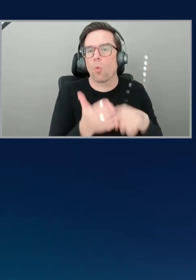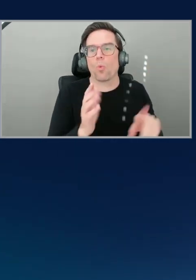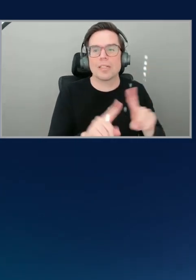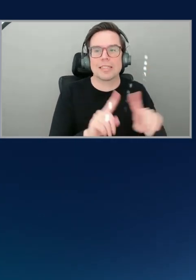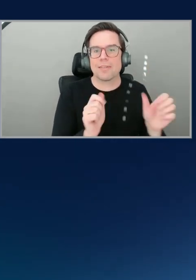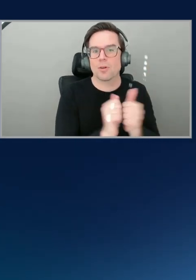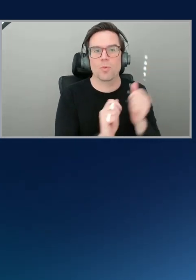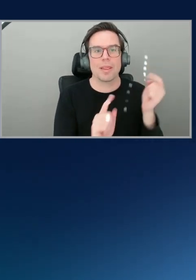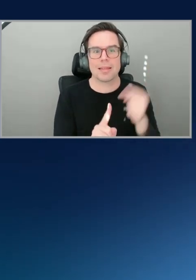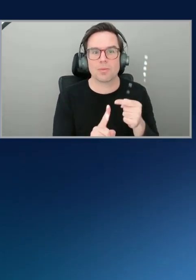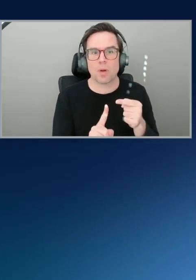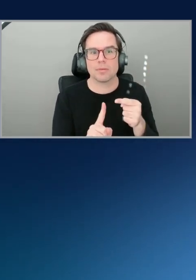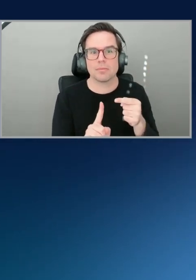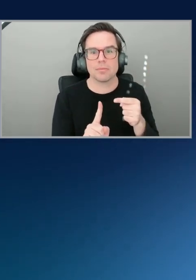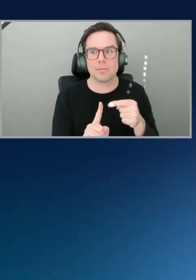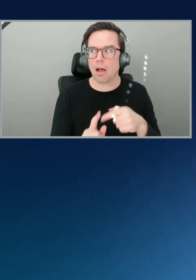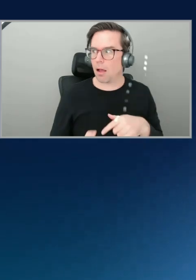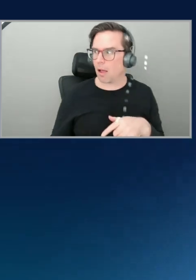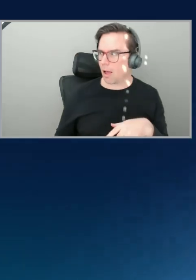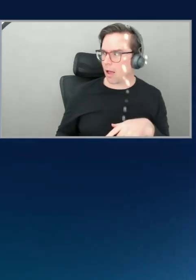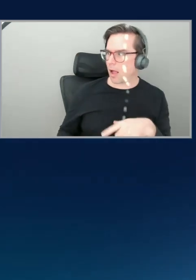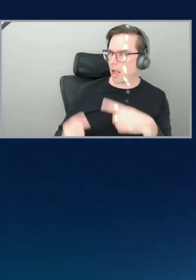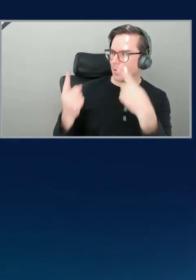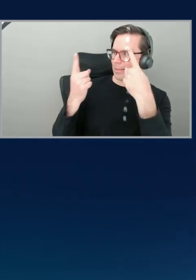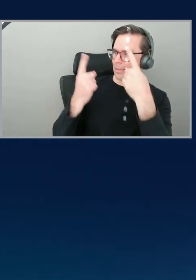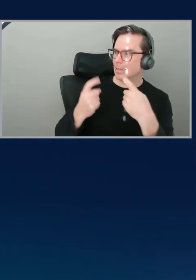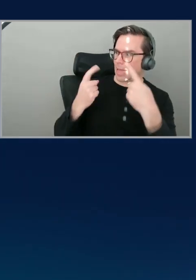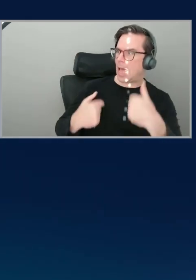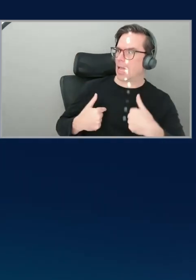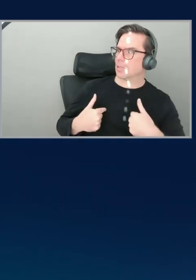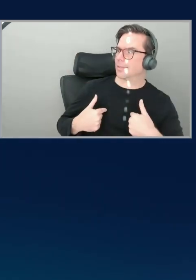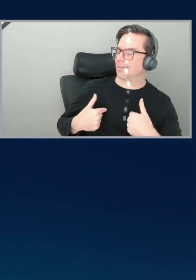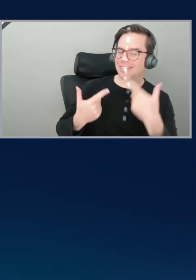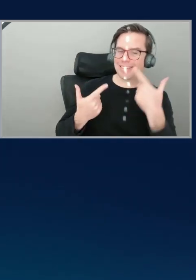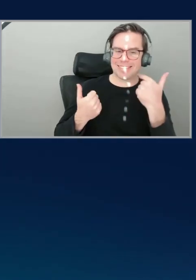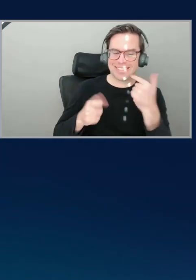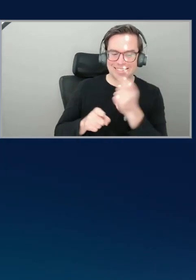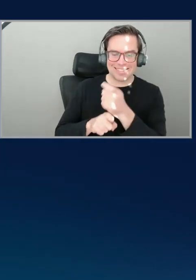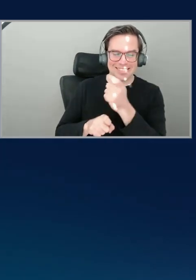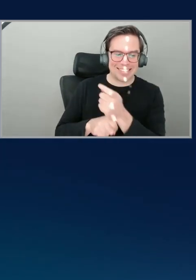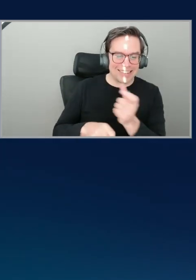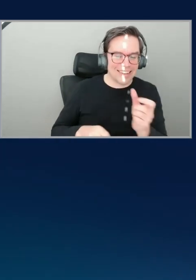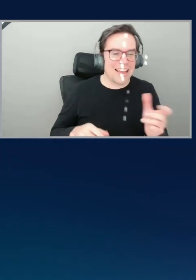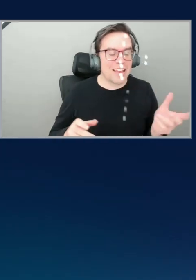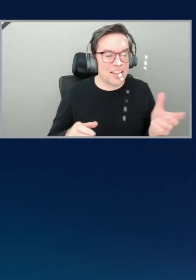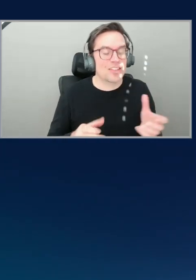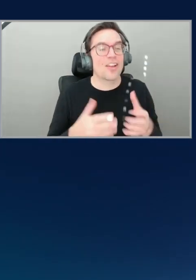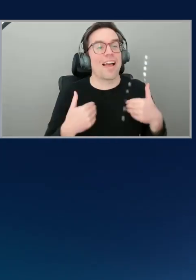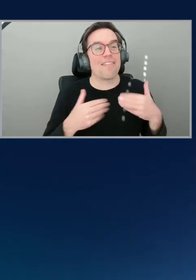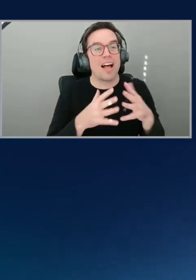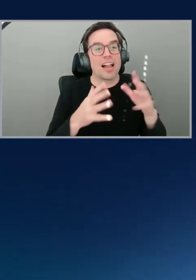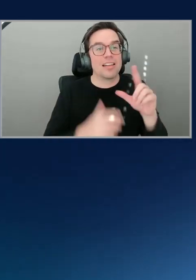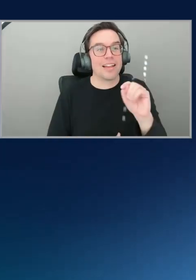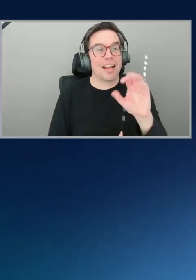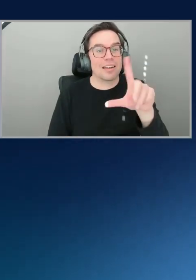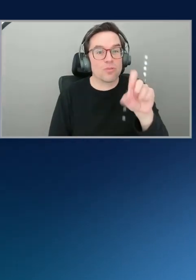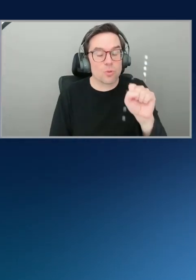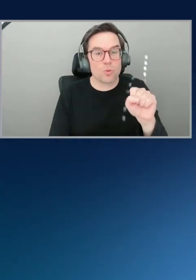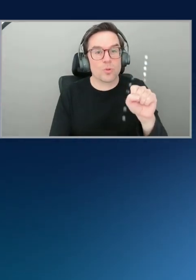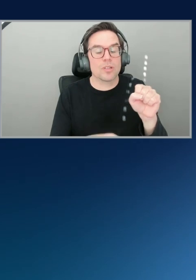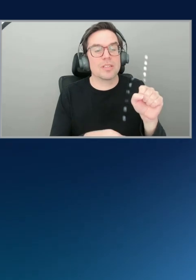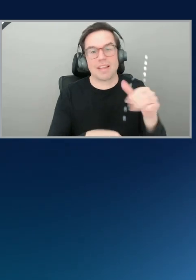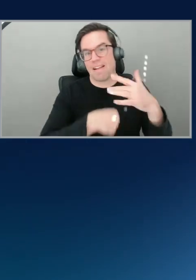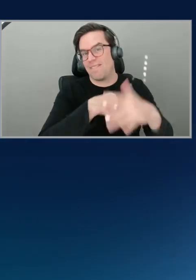No, I'm kidding. Yeah, so there are a lot of tools out there in the market that help get your